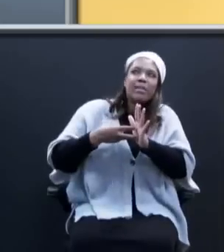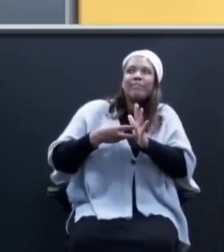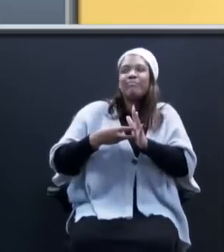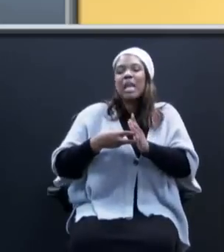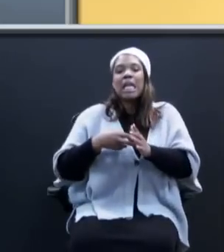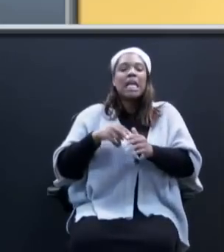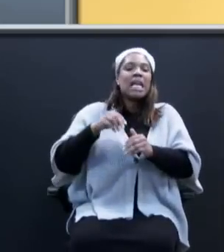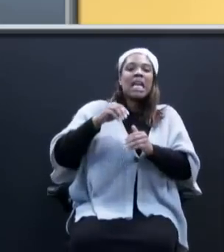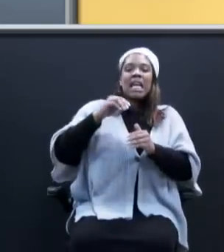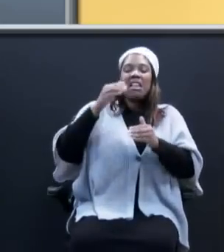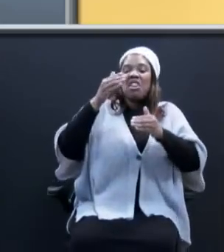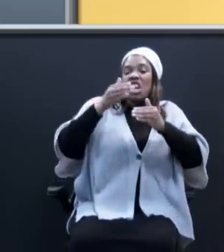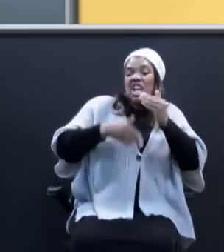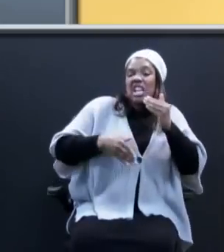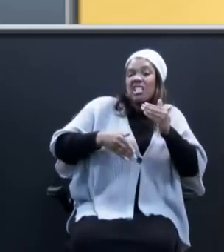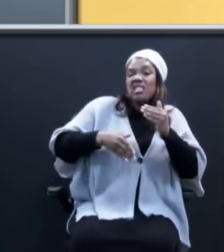March.